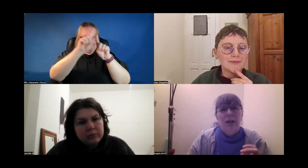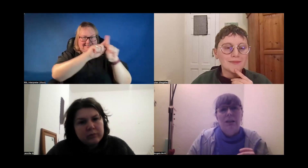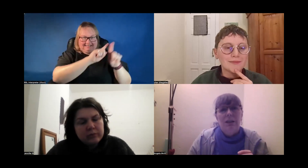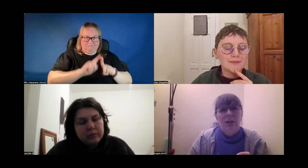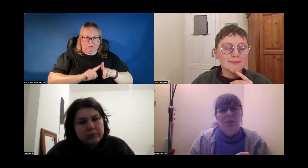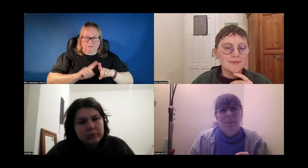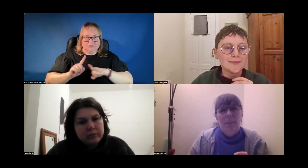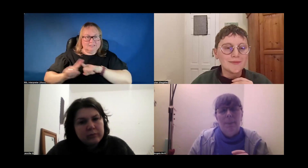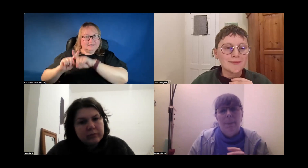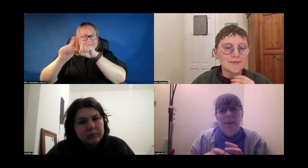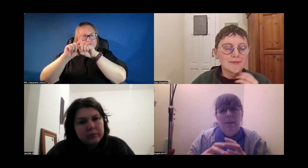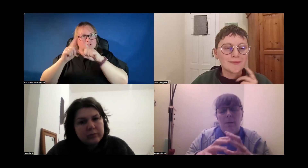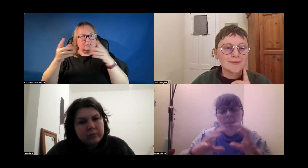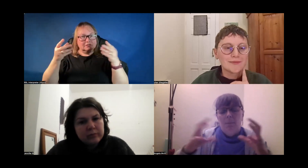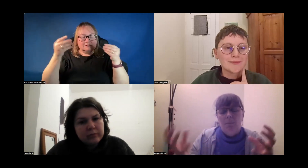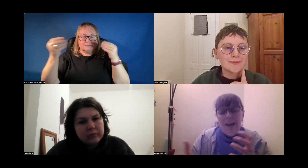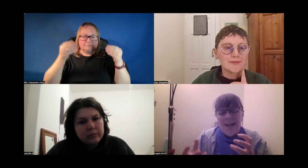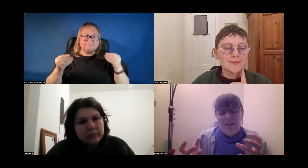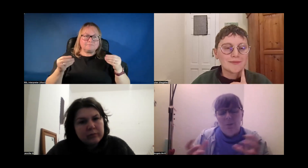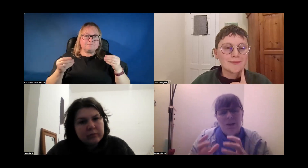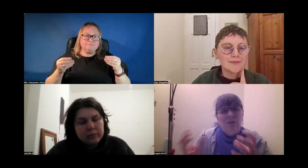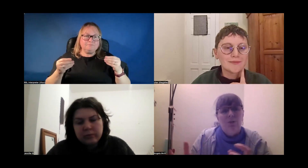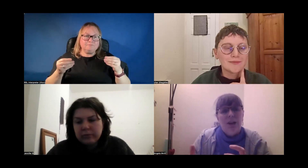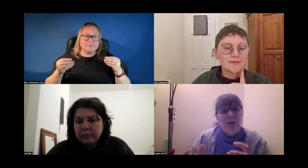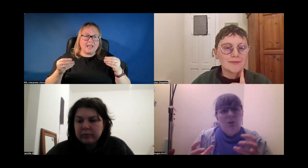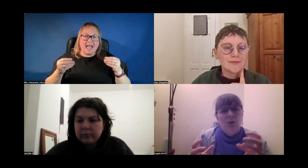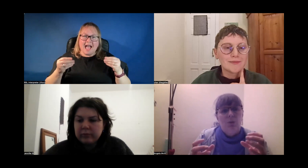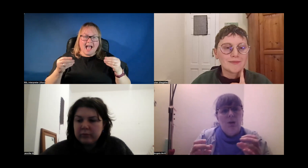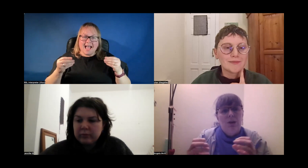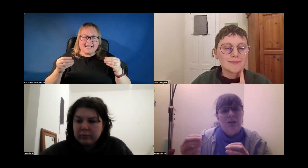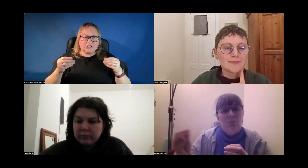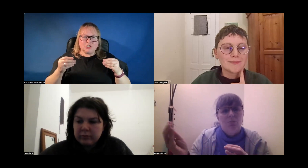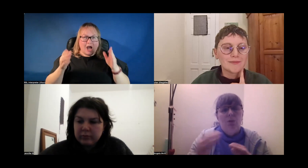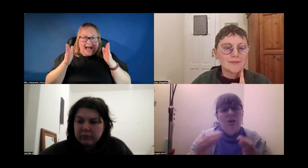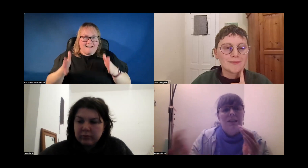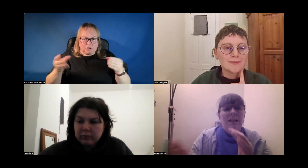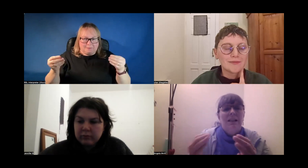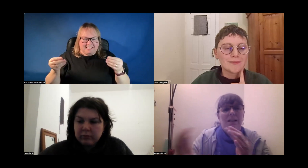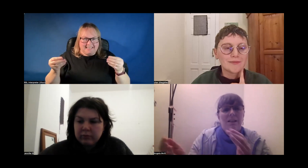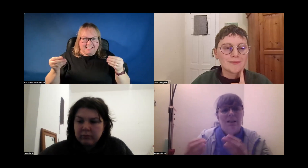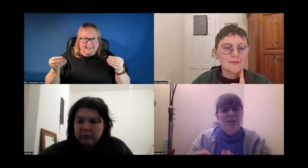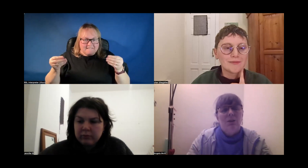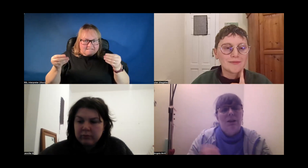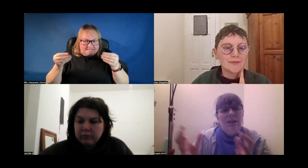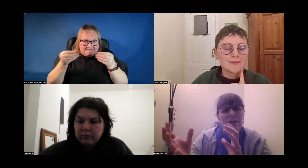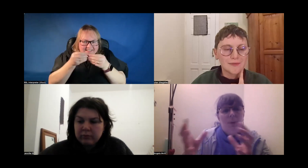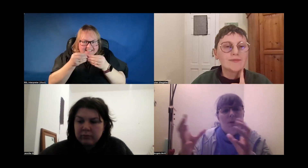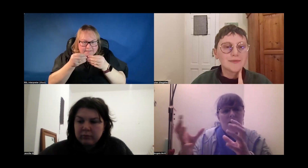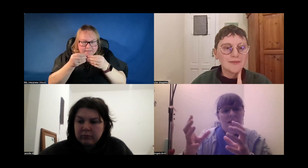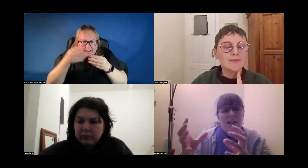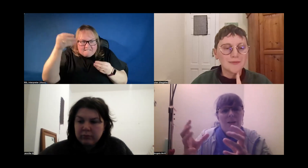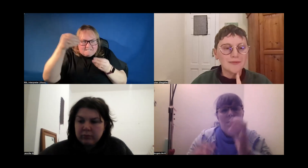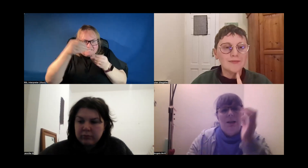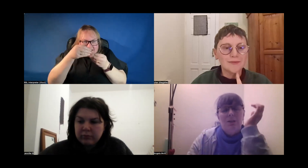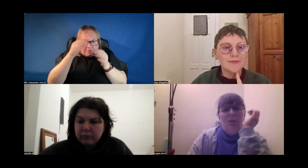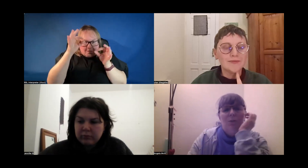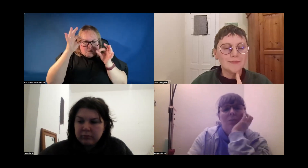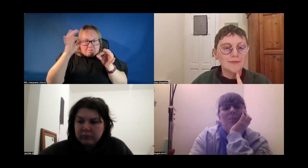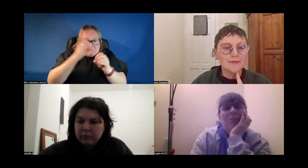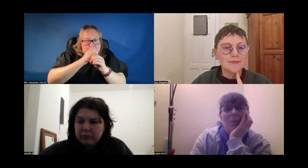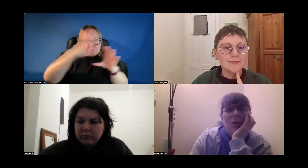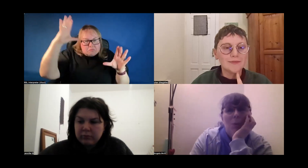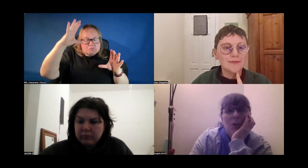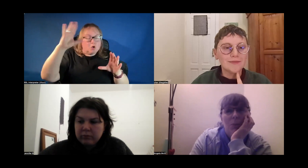not trying to make something fit. We're just adding things to it. I suppose it's like this big sort